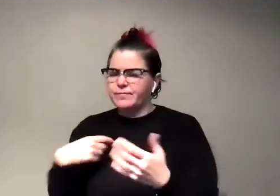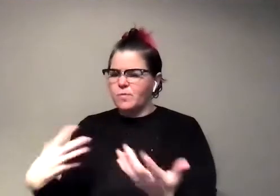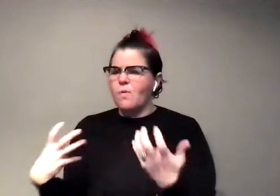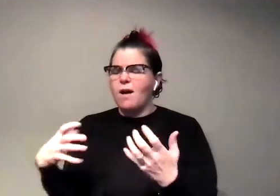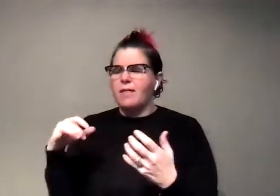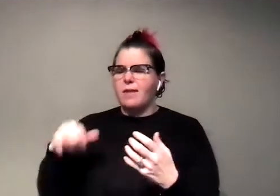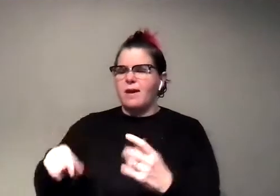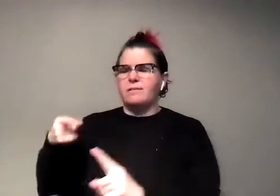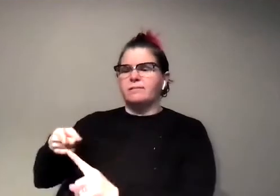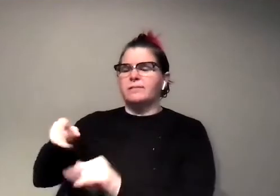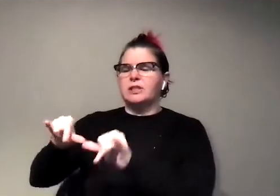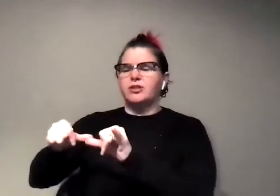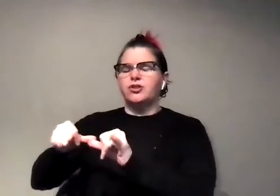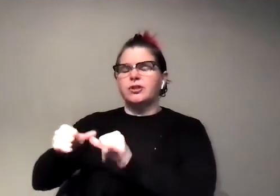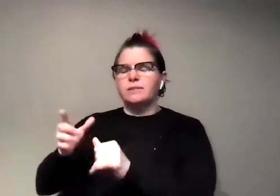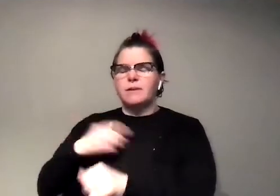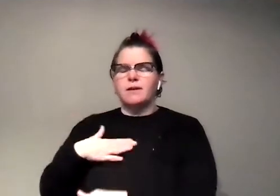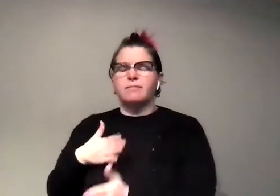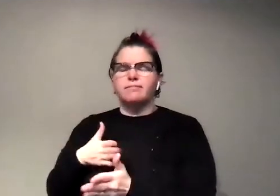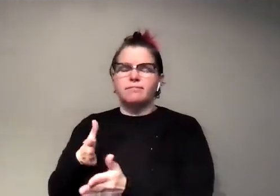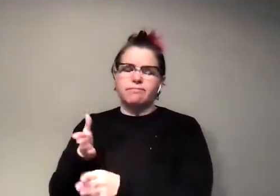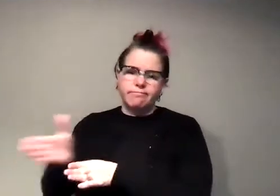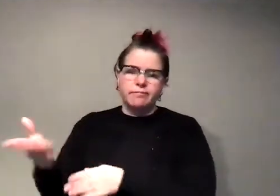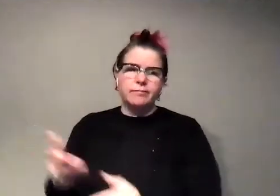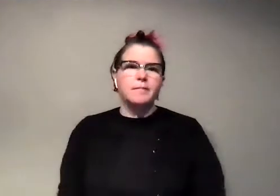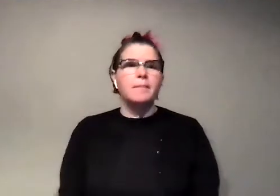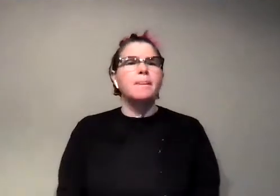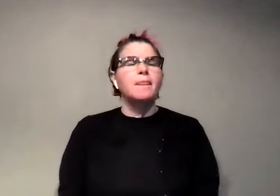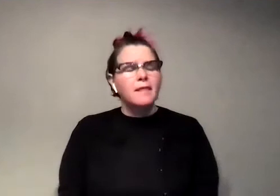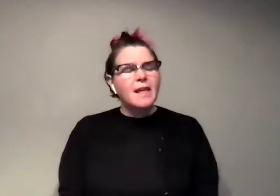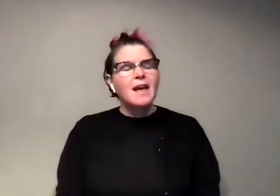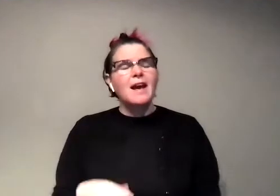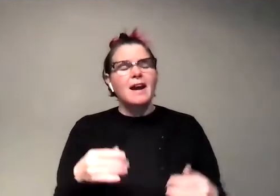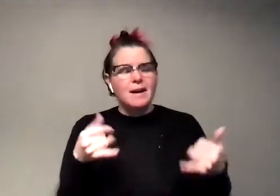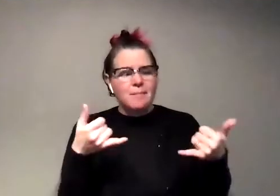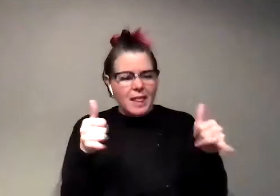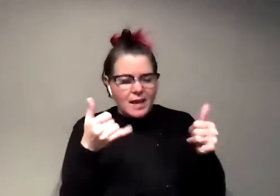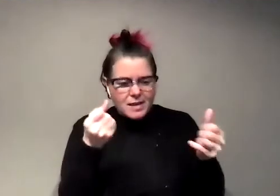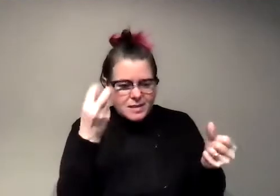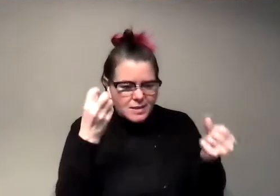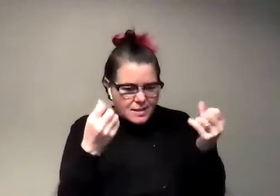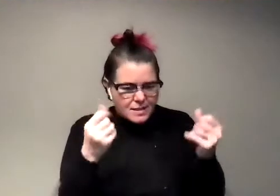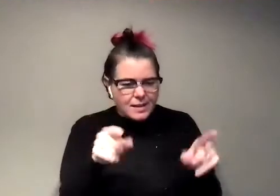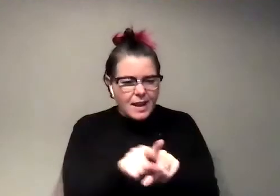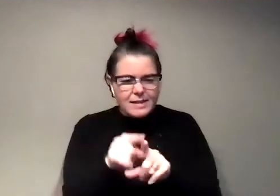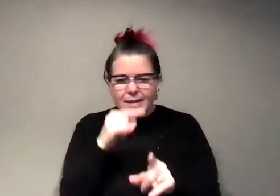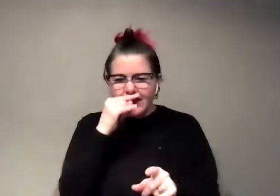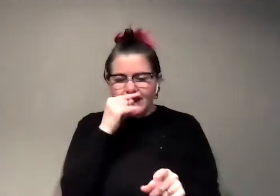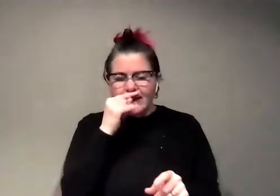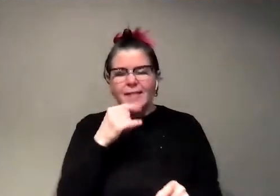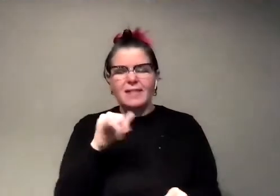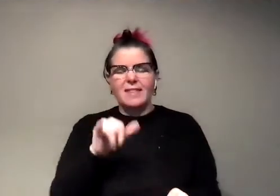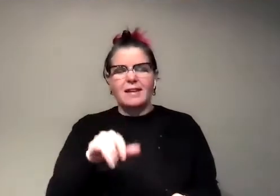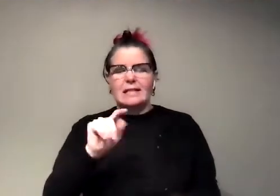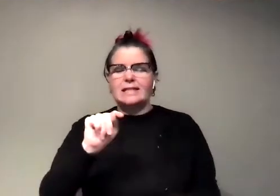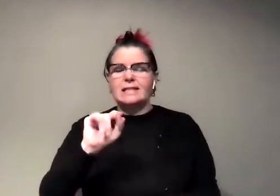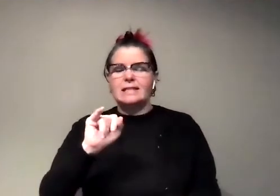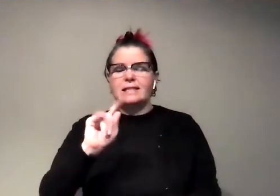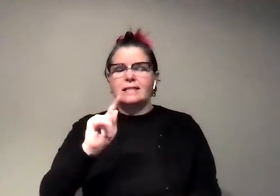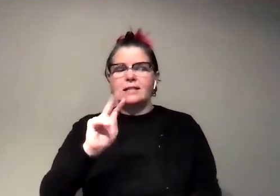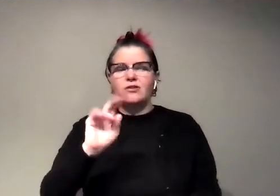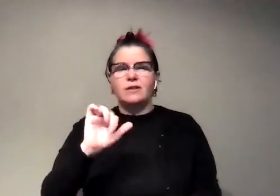to pursue. Awesome. Yeah, tinkering as a kid was one of the first things I did that was like science